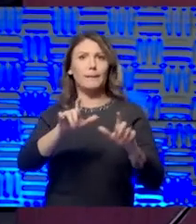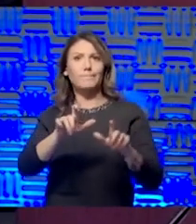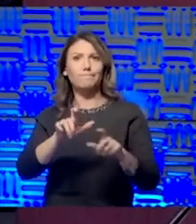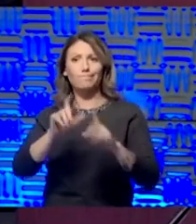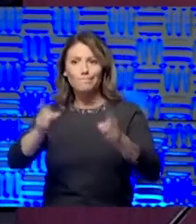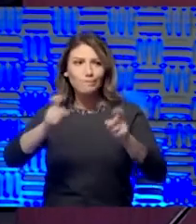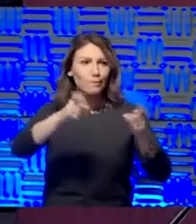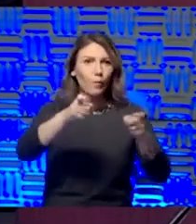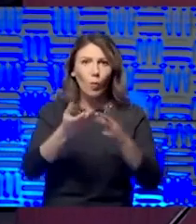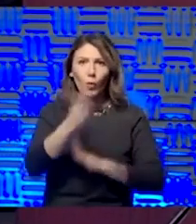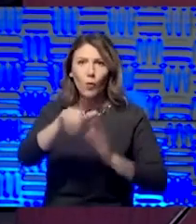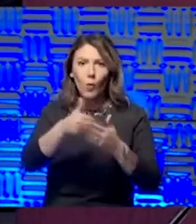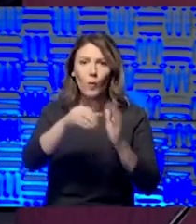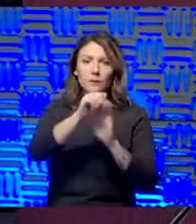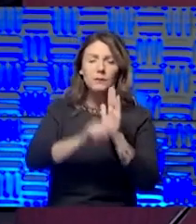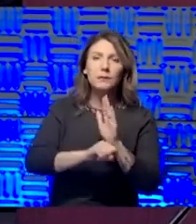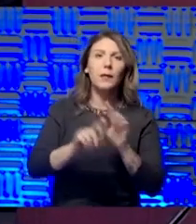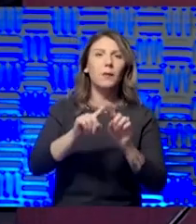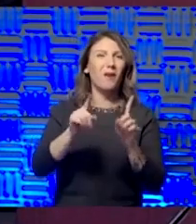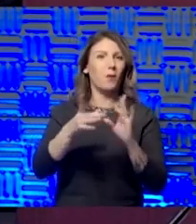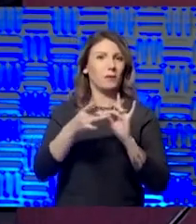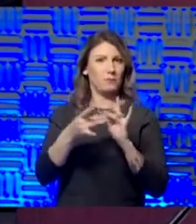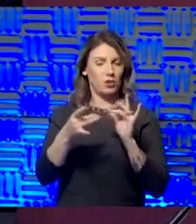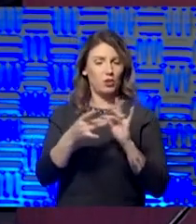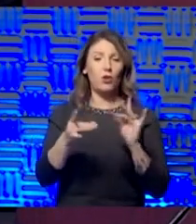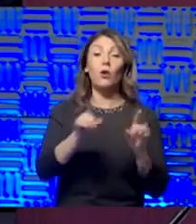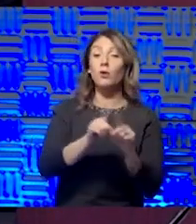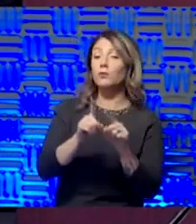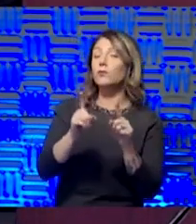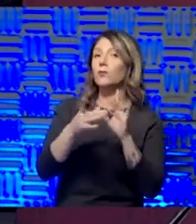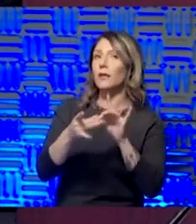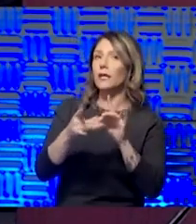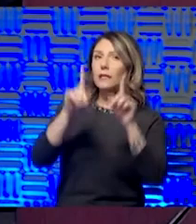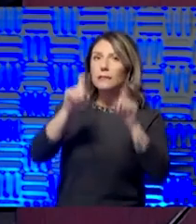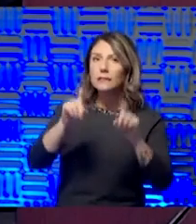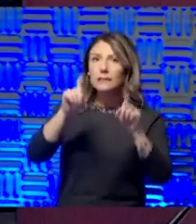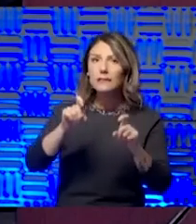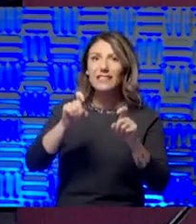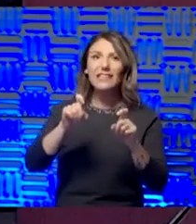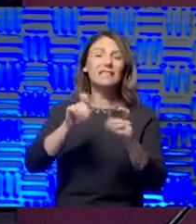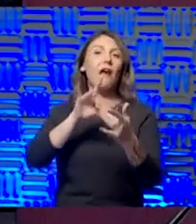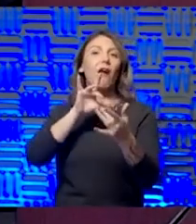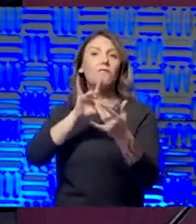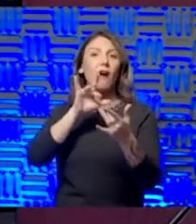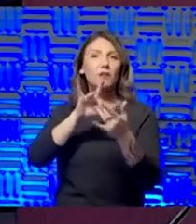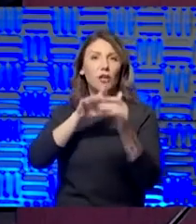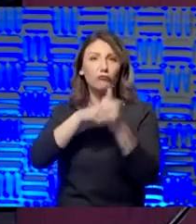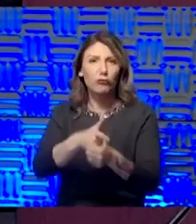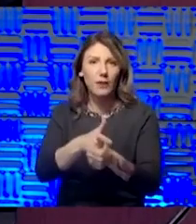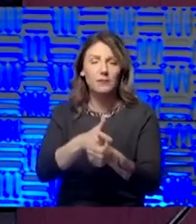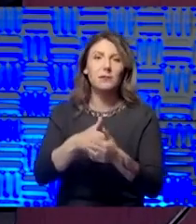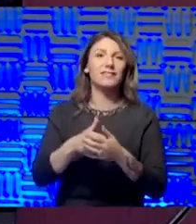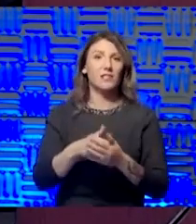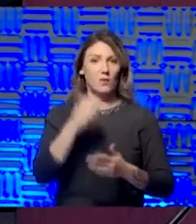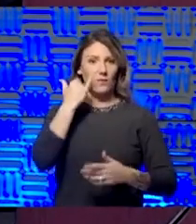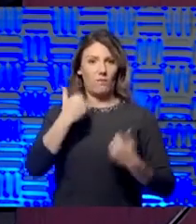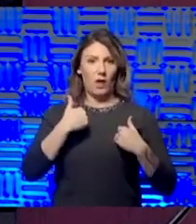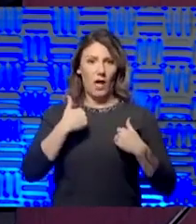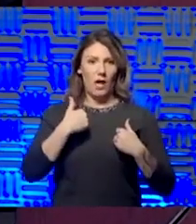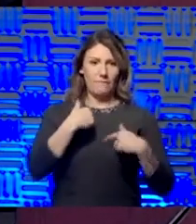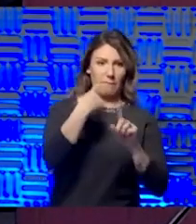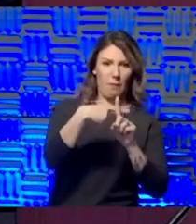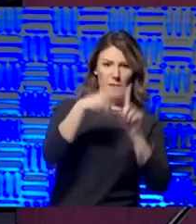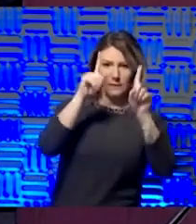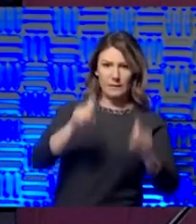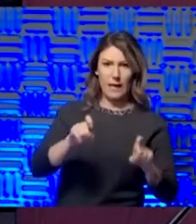I would also point out that along with the testing, the other thing that's critically important is contact tracing. Once you get a positive test, what are you going to do with it? If